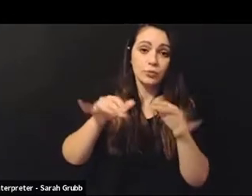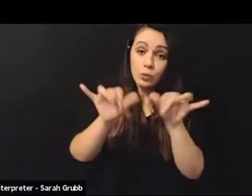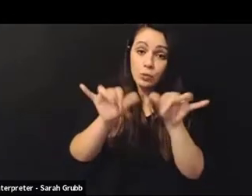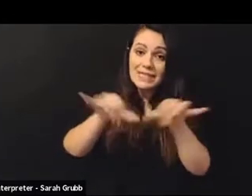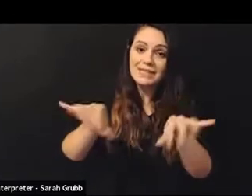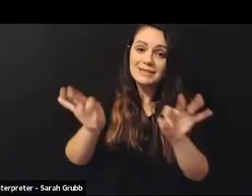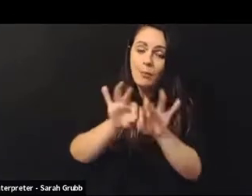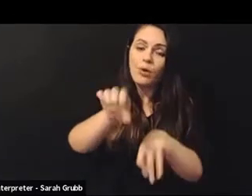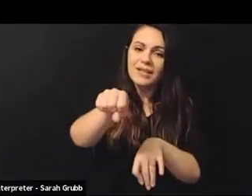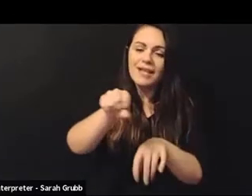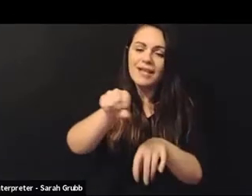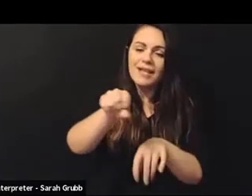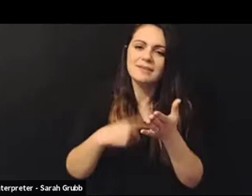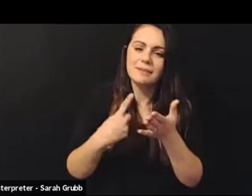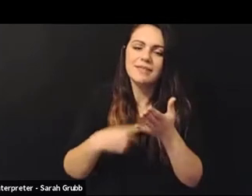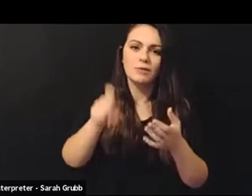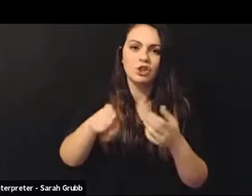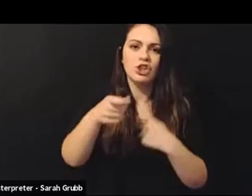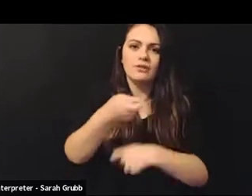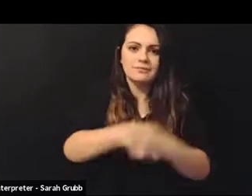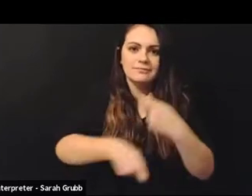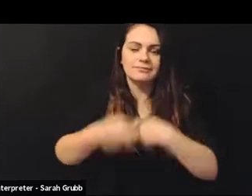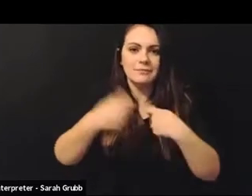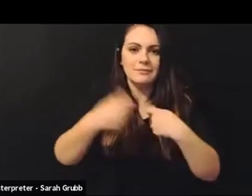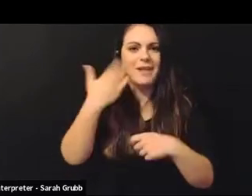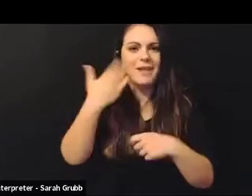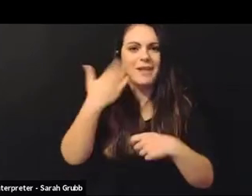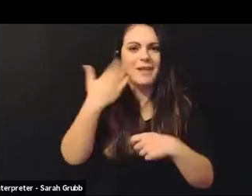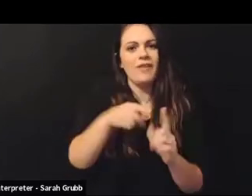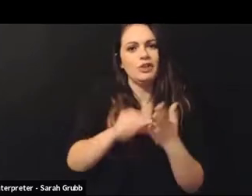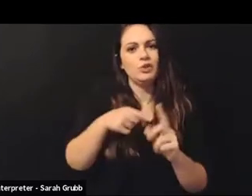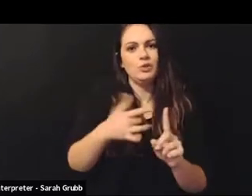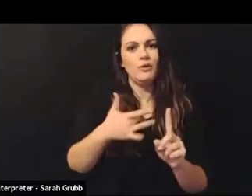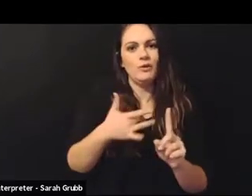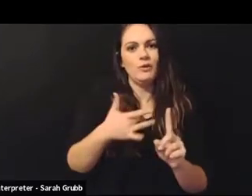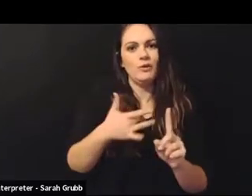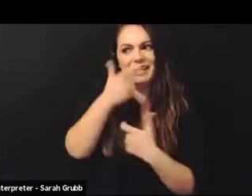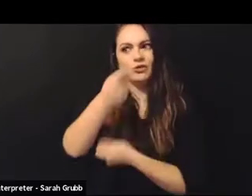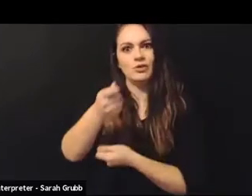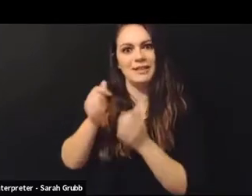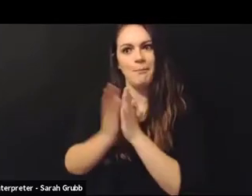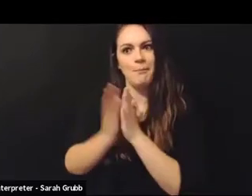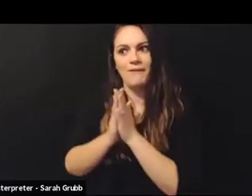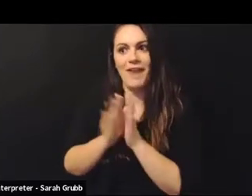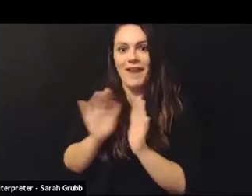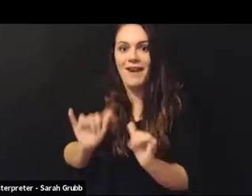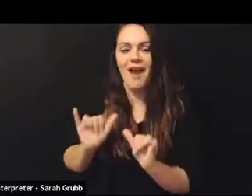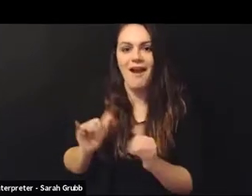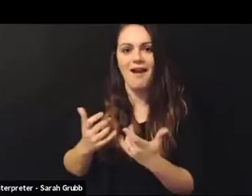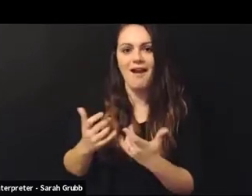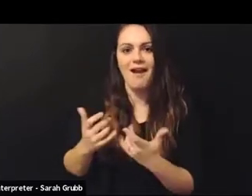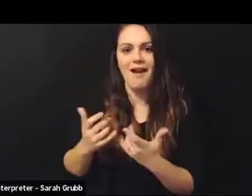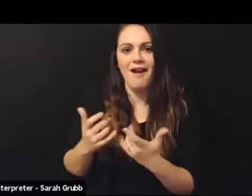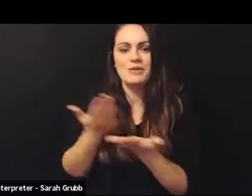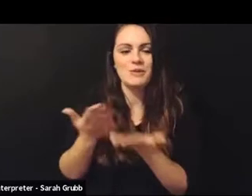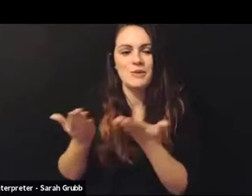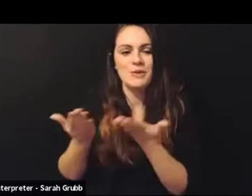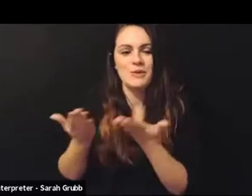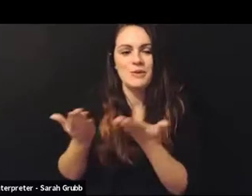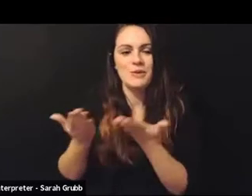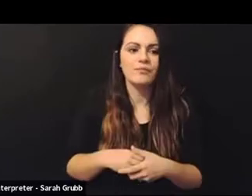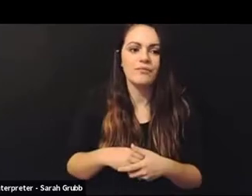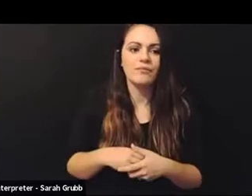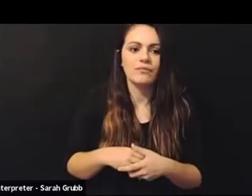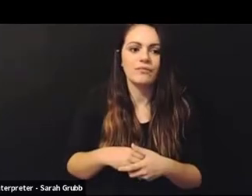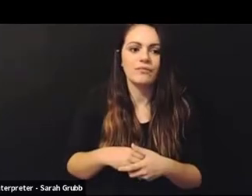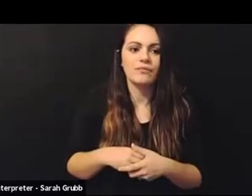switch things out sometimes to keep things interesting and motivating as well. For learners who are deafblind, you have to think about all modes of